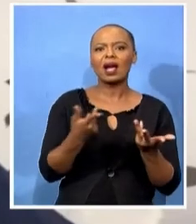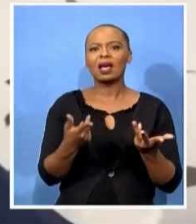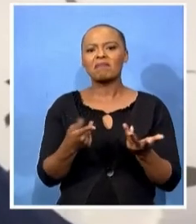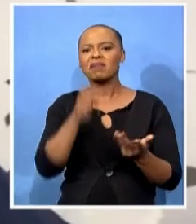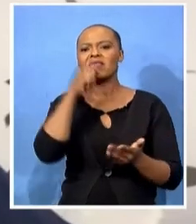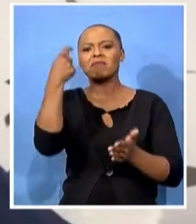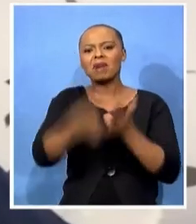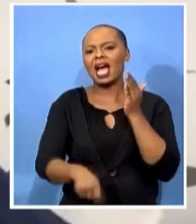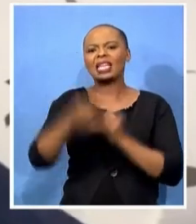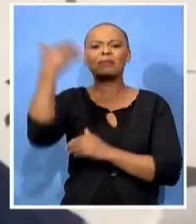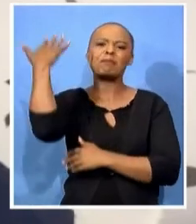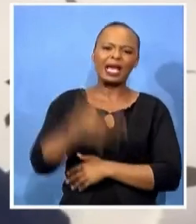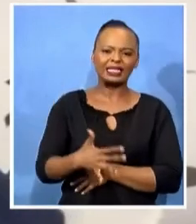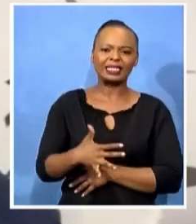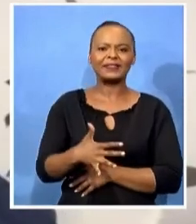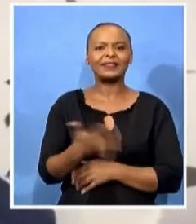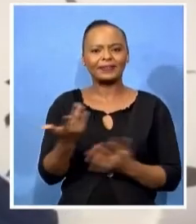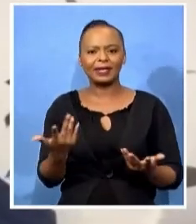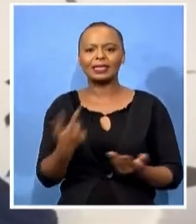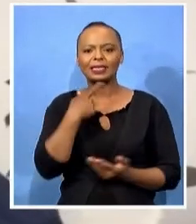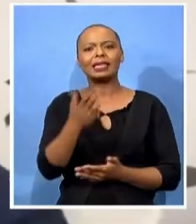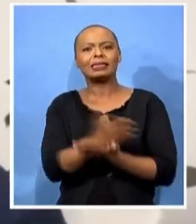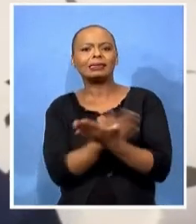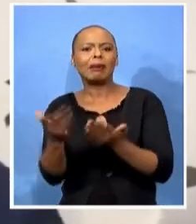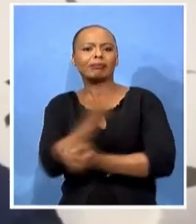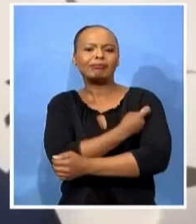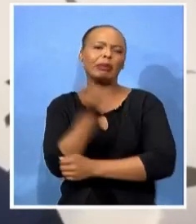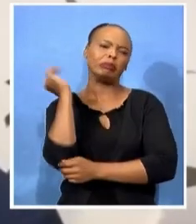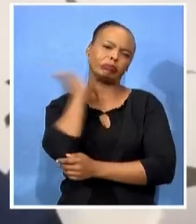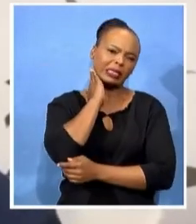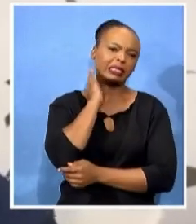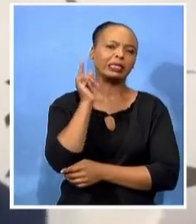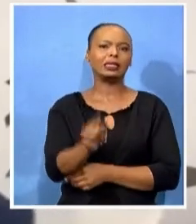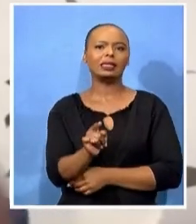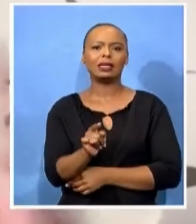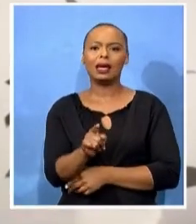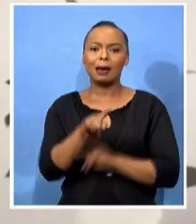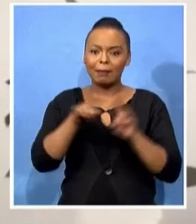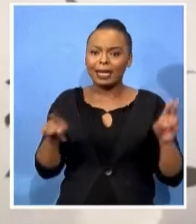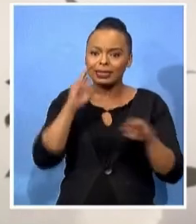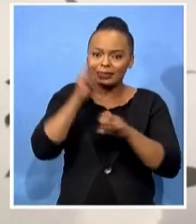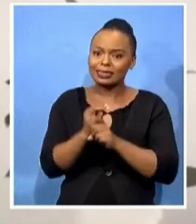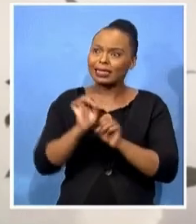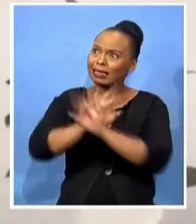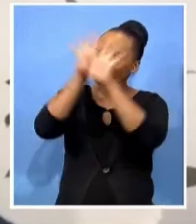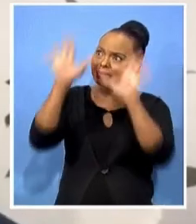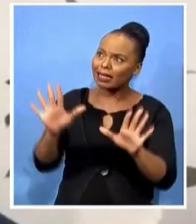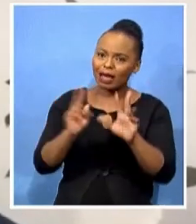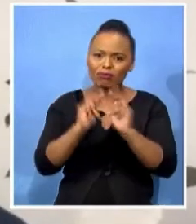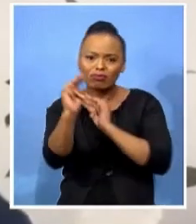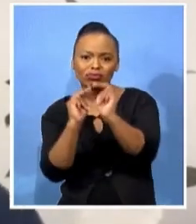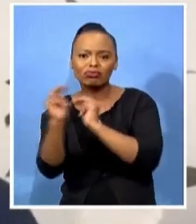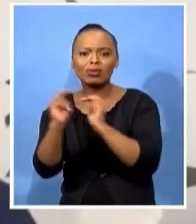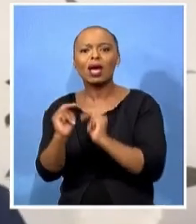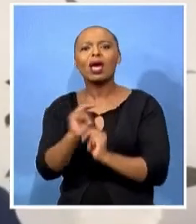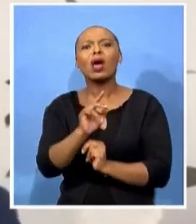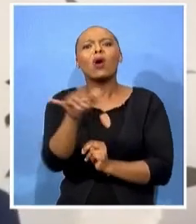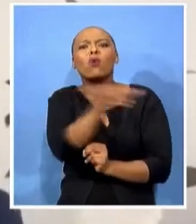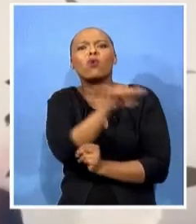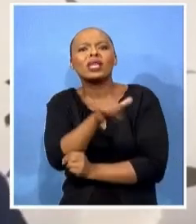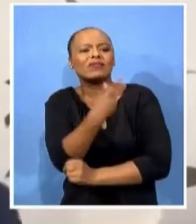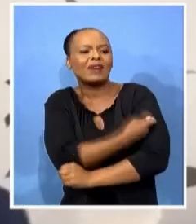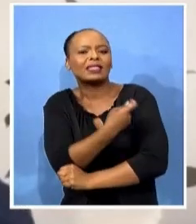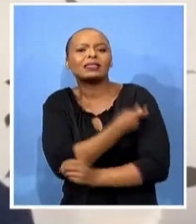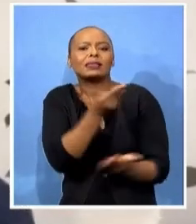we are not having proper conversations about what else is on offer, when can those be delivered, we can't make